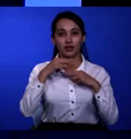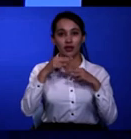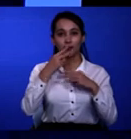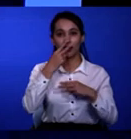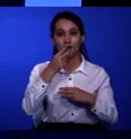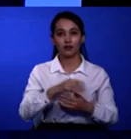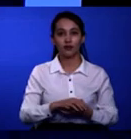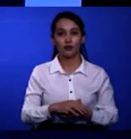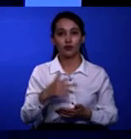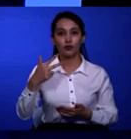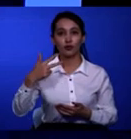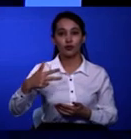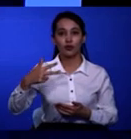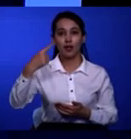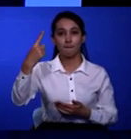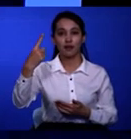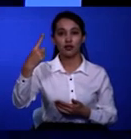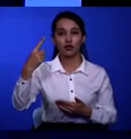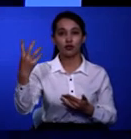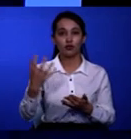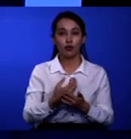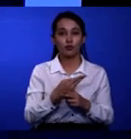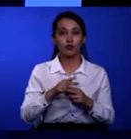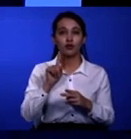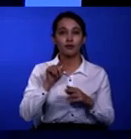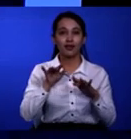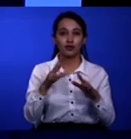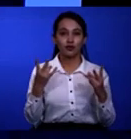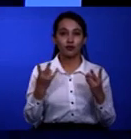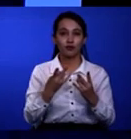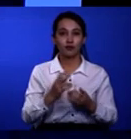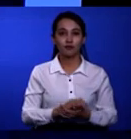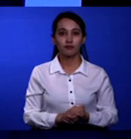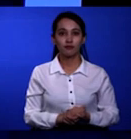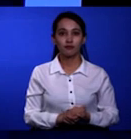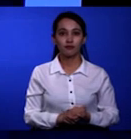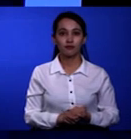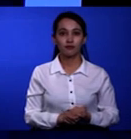qiling. 3dan 1 qismini topish uchun nima qilasiz?